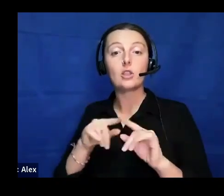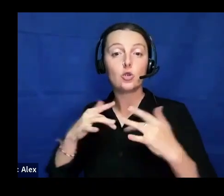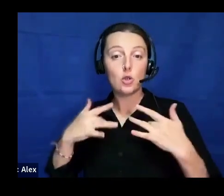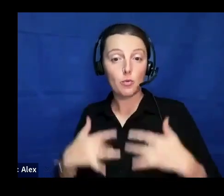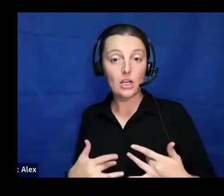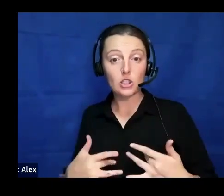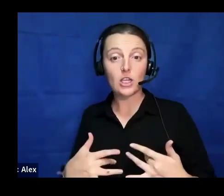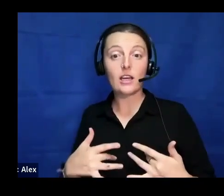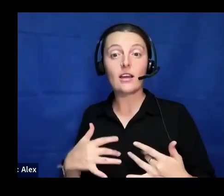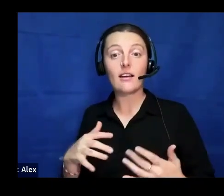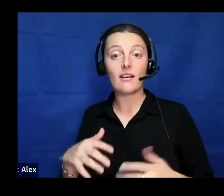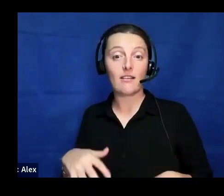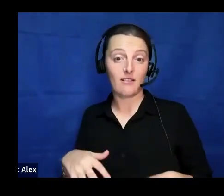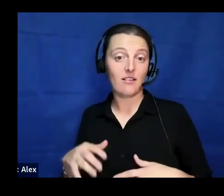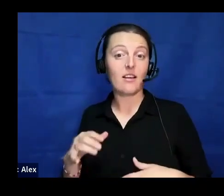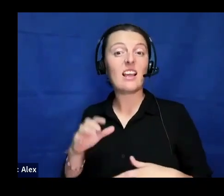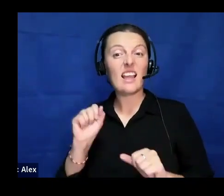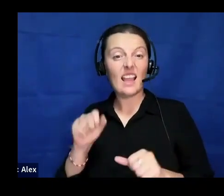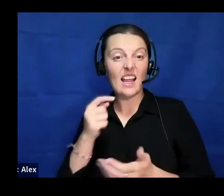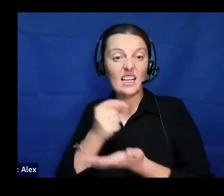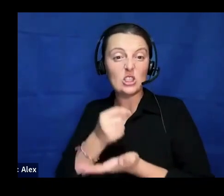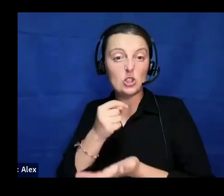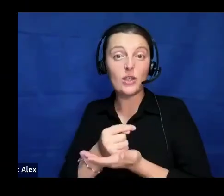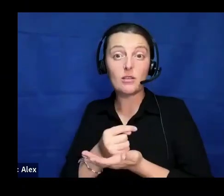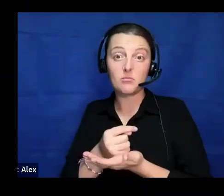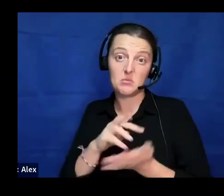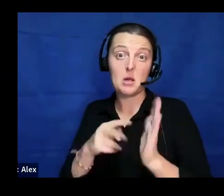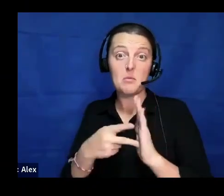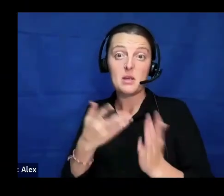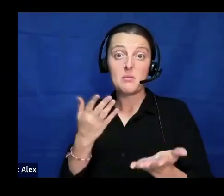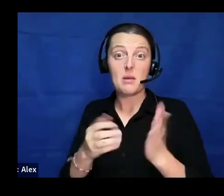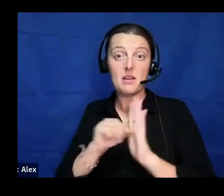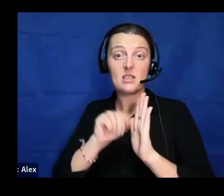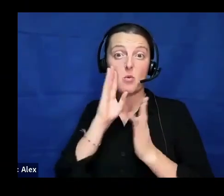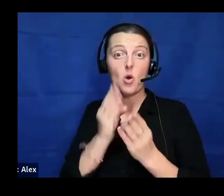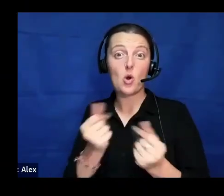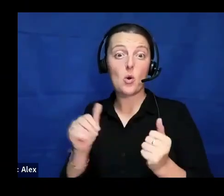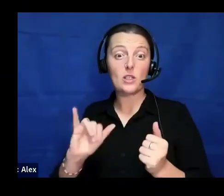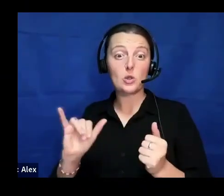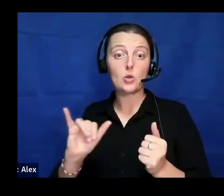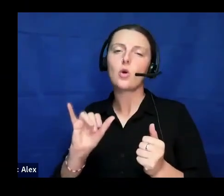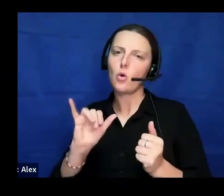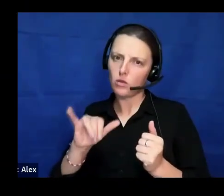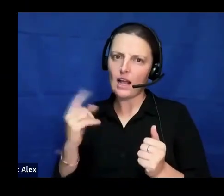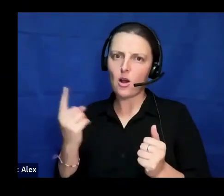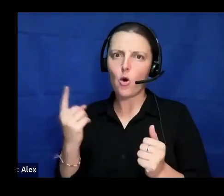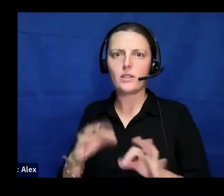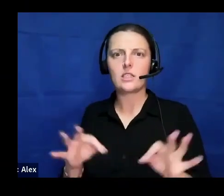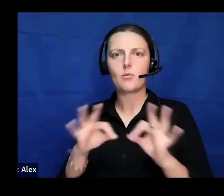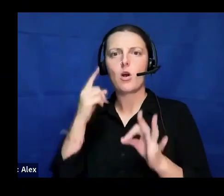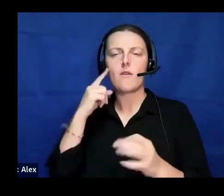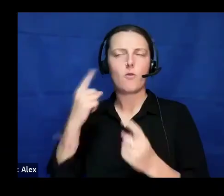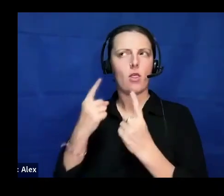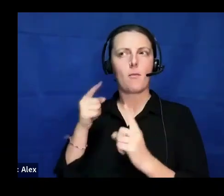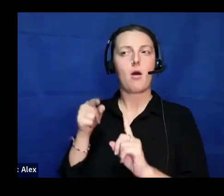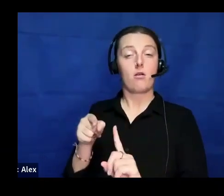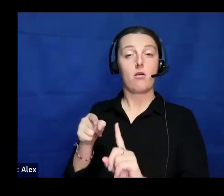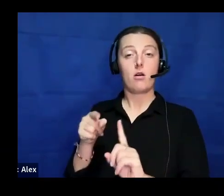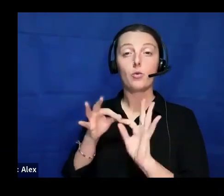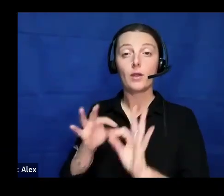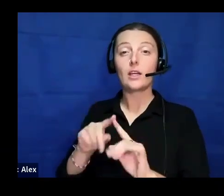always want to make sure that we're, considering that it might be related to mental health because mental health conditions are